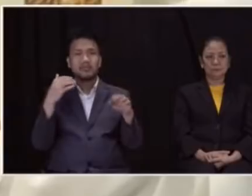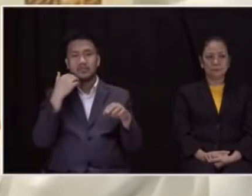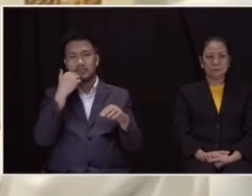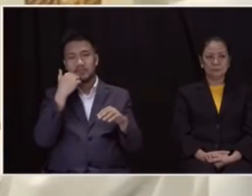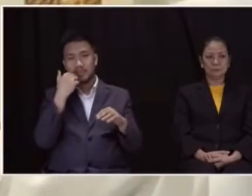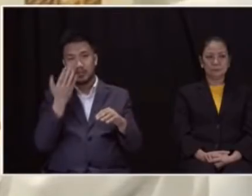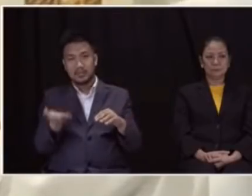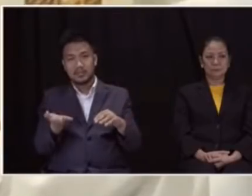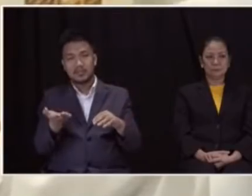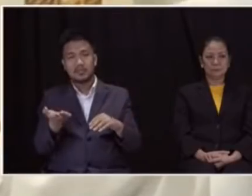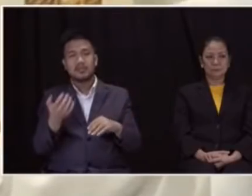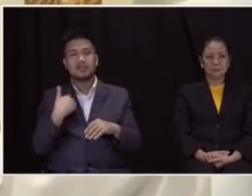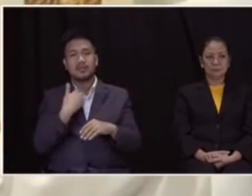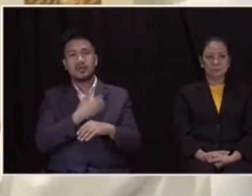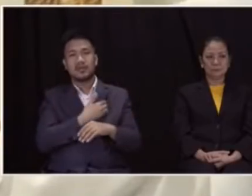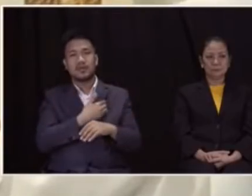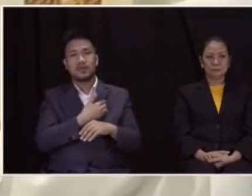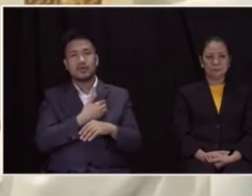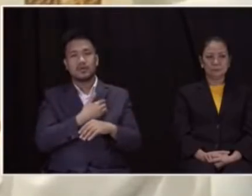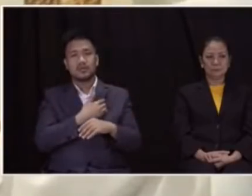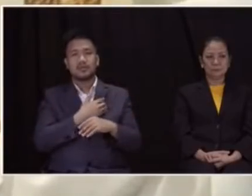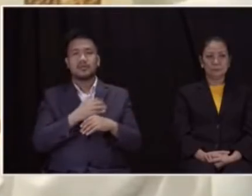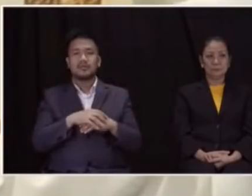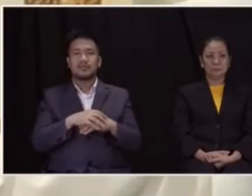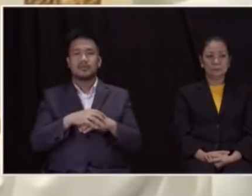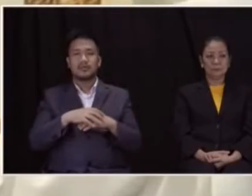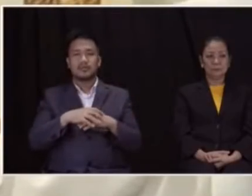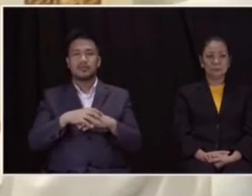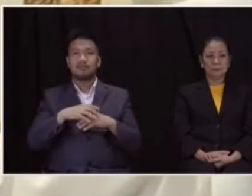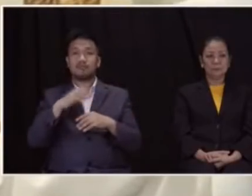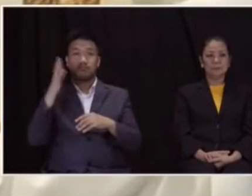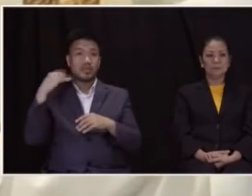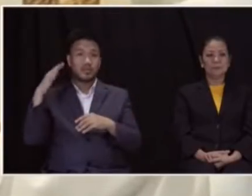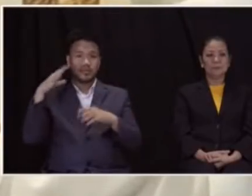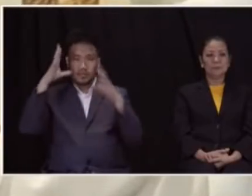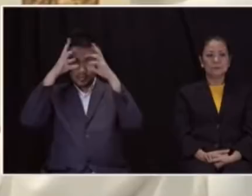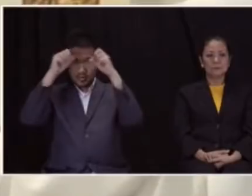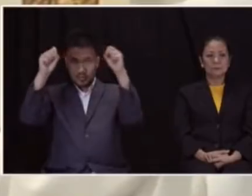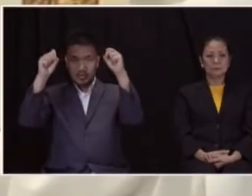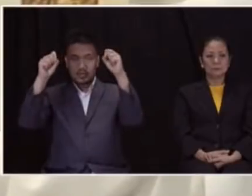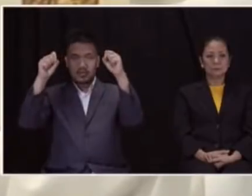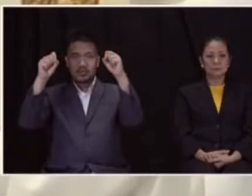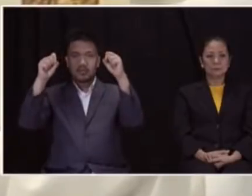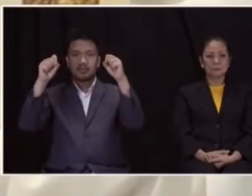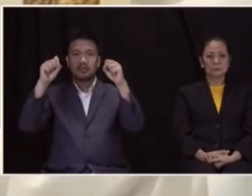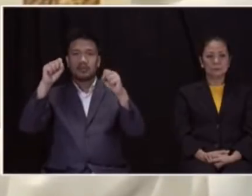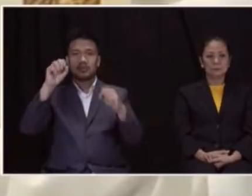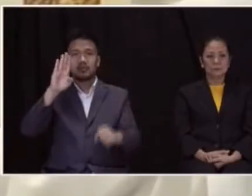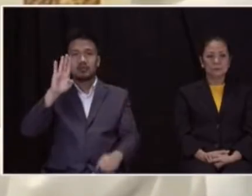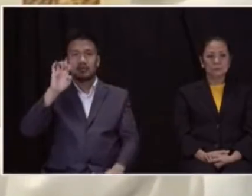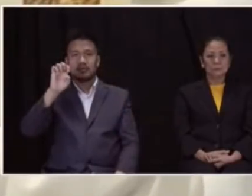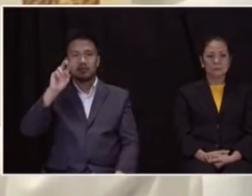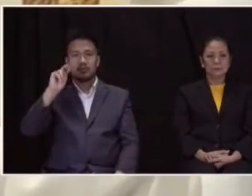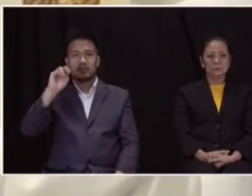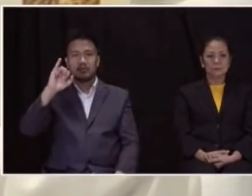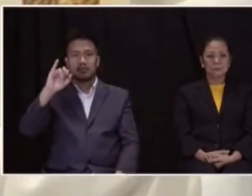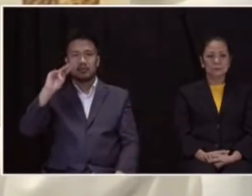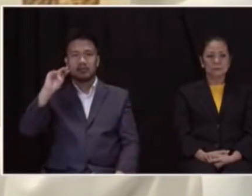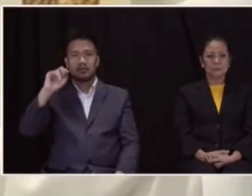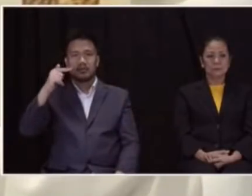the passing away of our former President of the Republic of the Philippines, President Benigno Noynoy Aquino